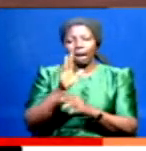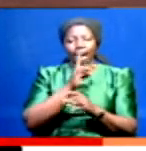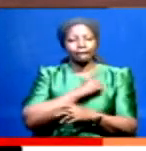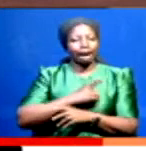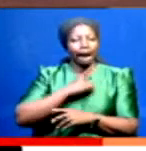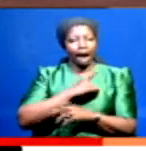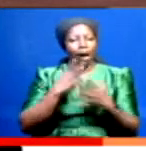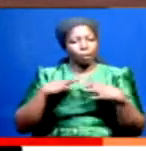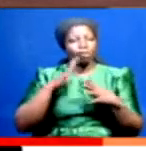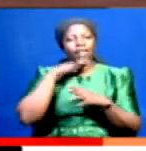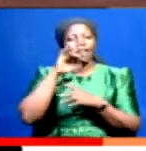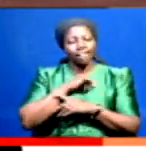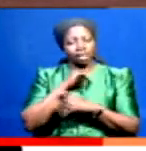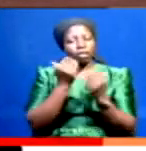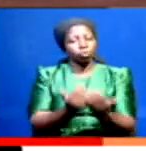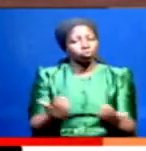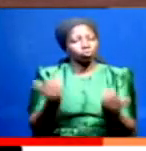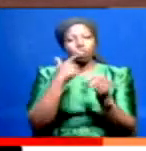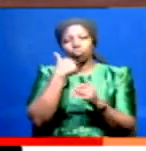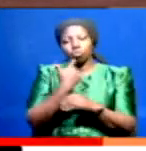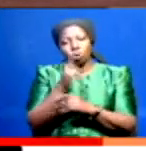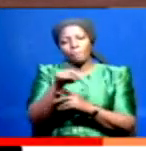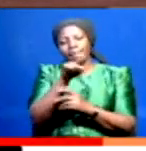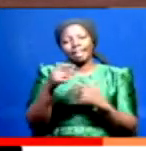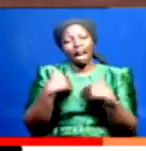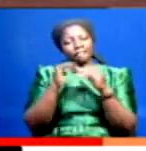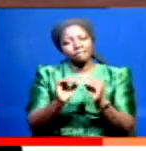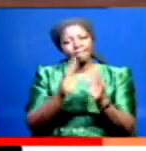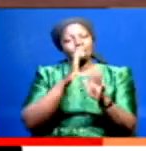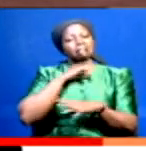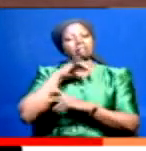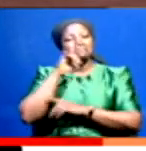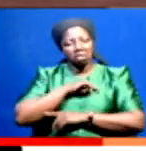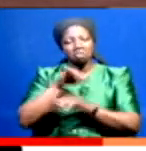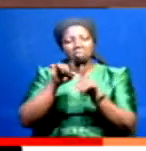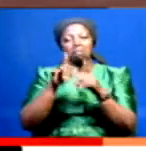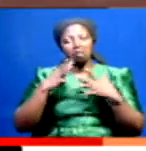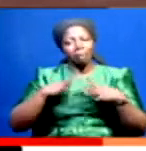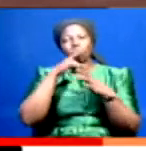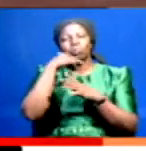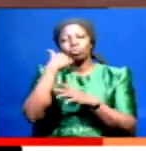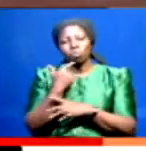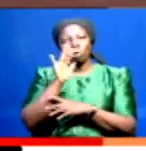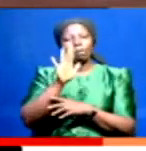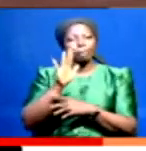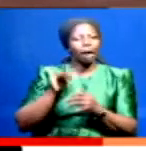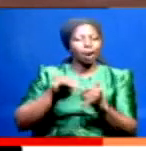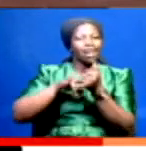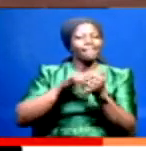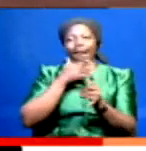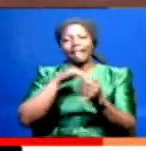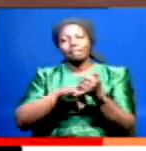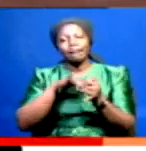innocent children who've lost their lives in that gruesome manner, and people who've lost their spouses. And having said